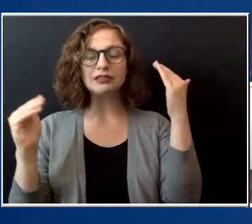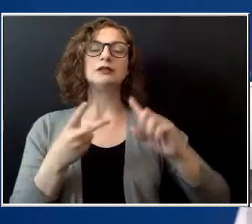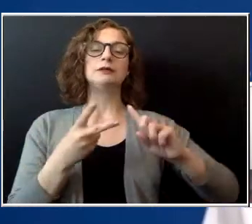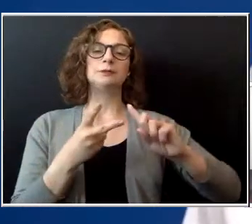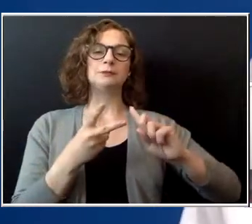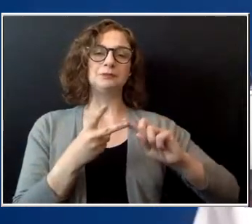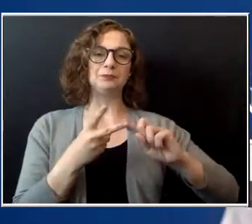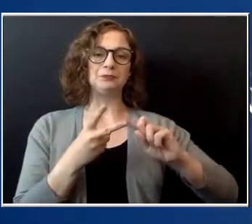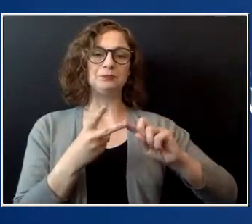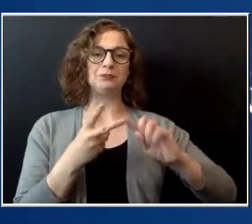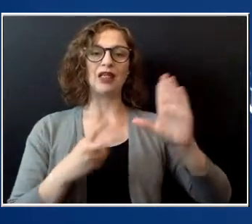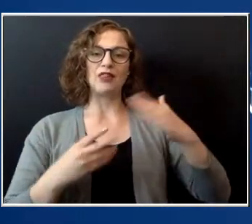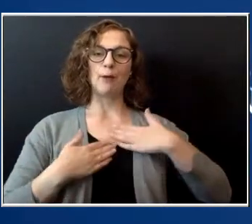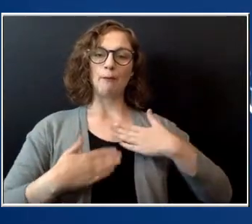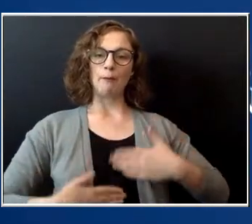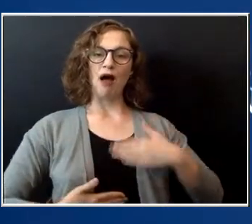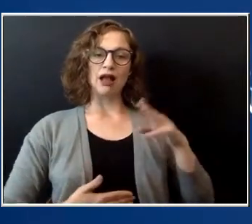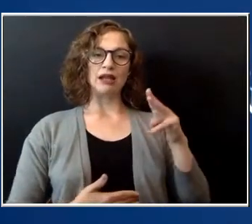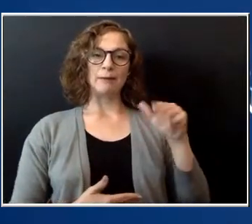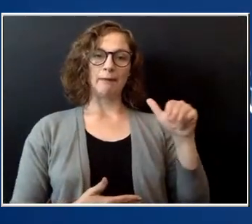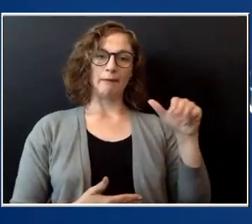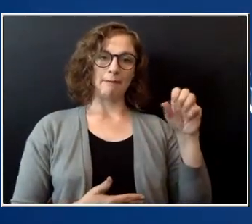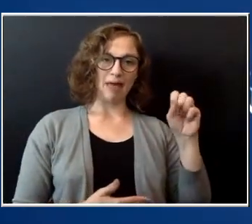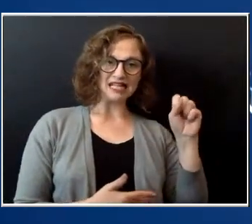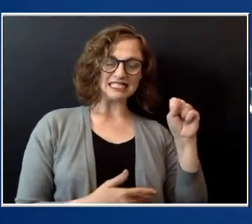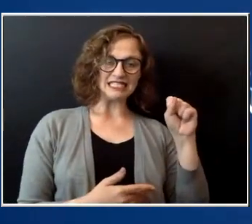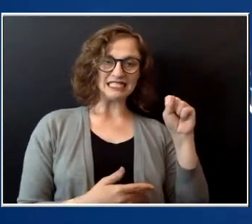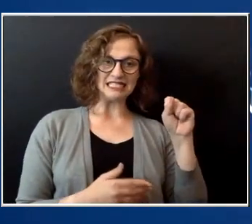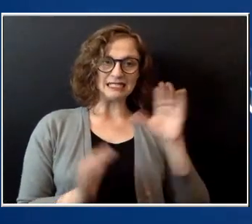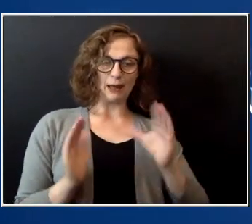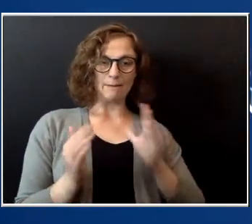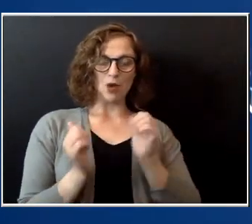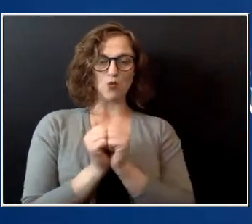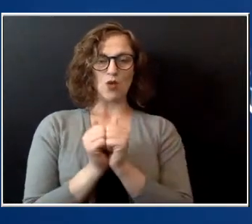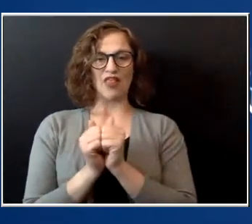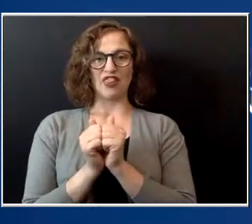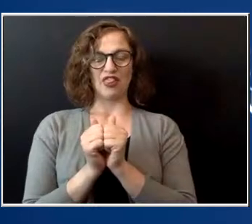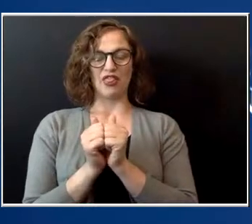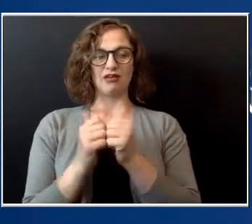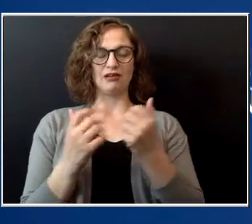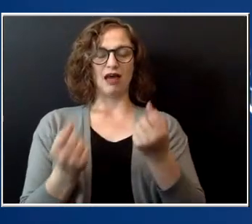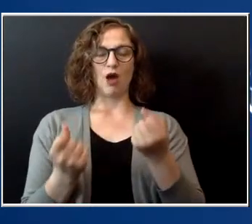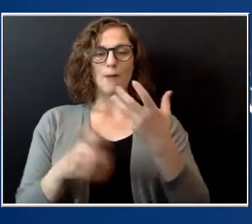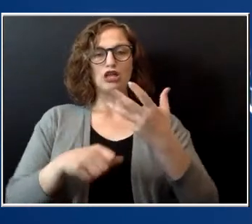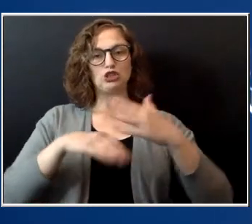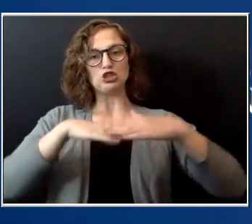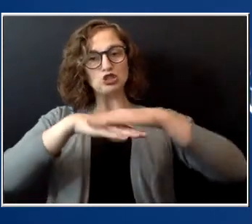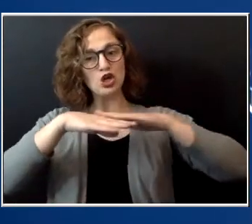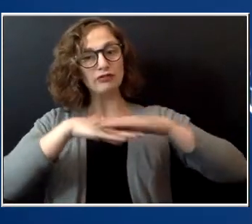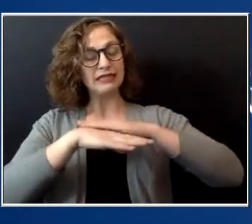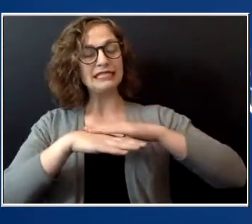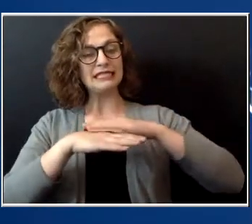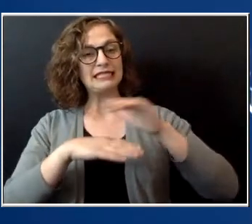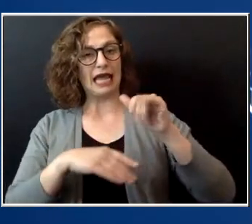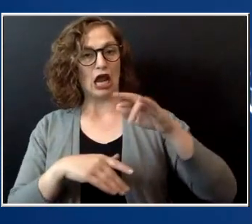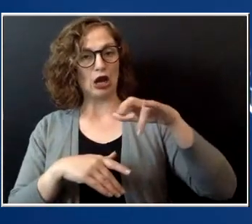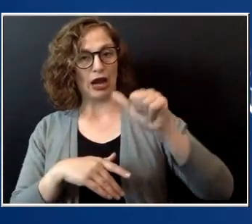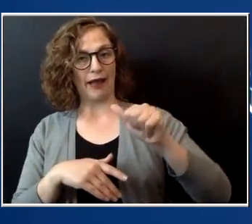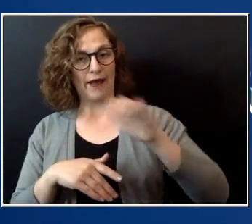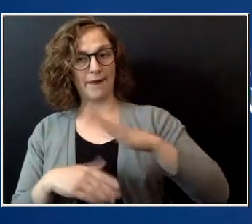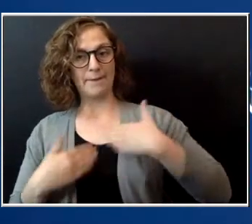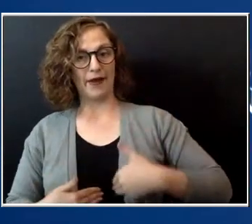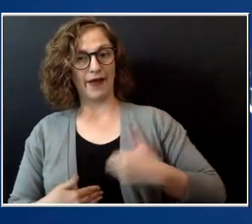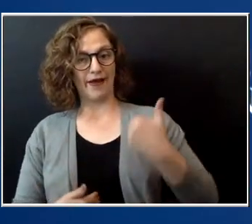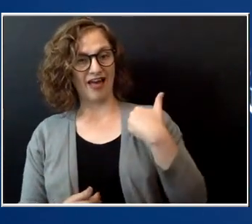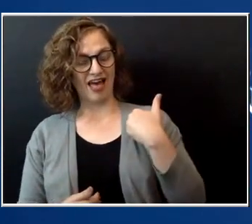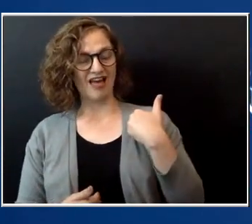body mass to surface area ratio than adults do, and so they're more predisposed to heat-related